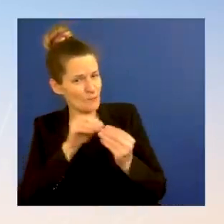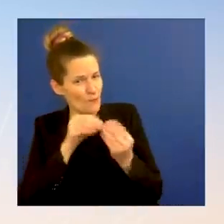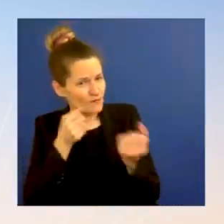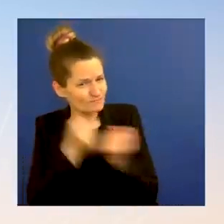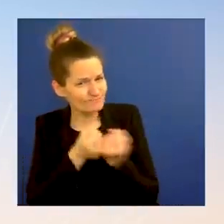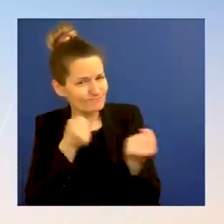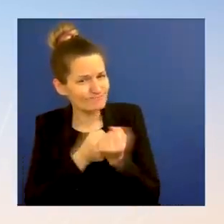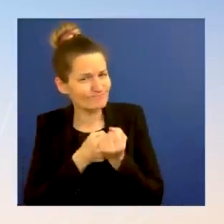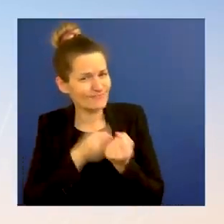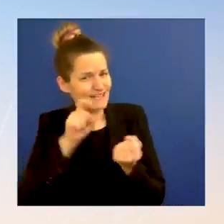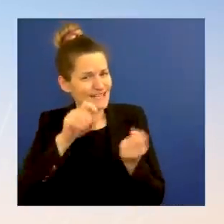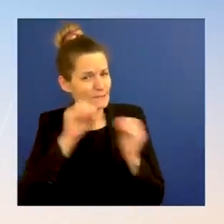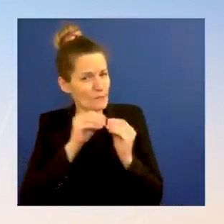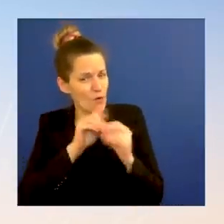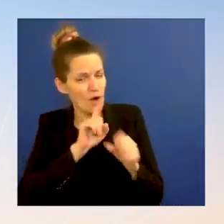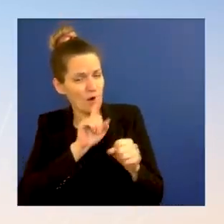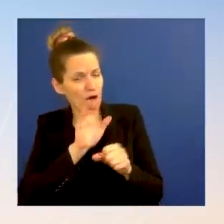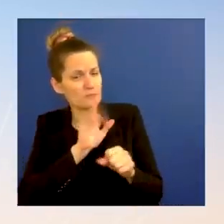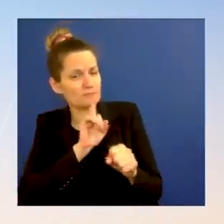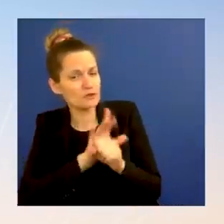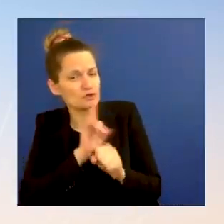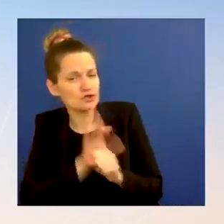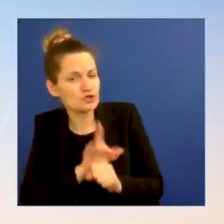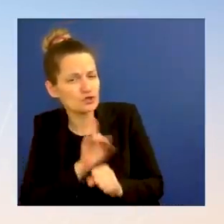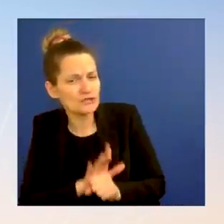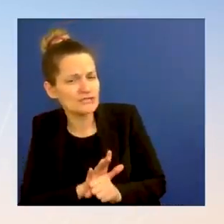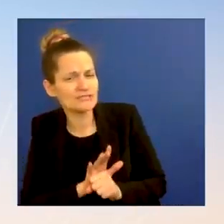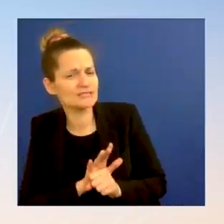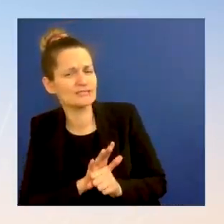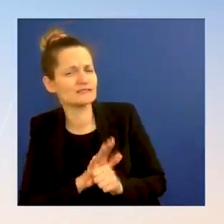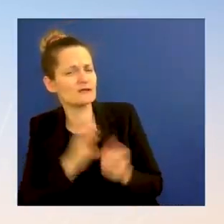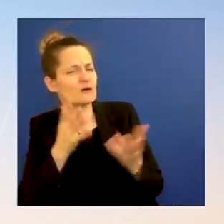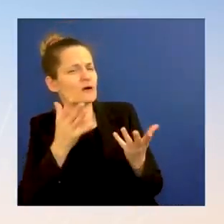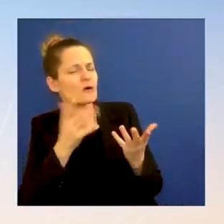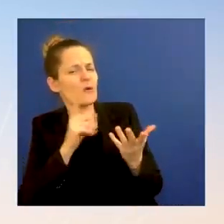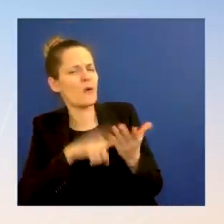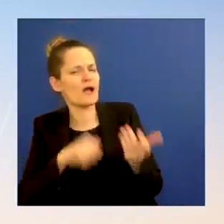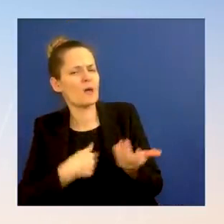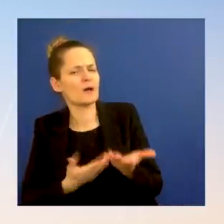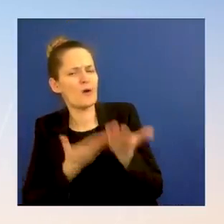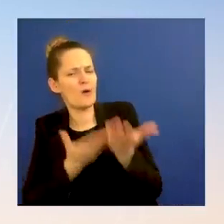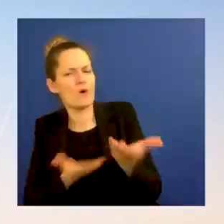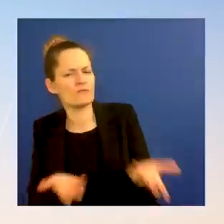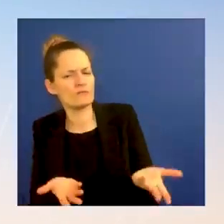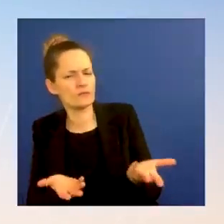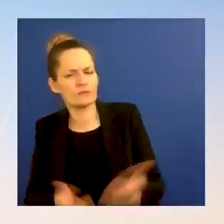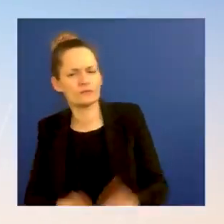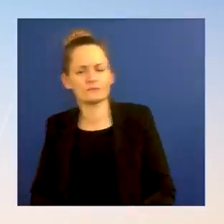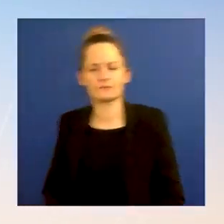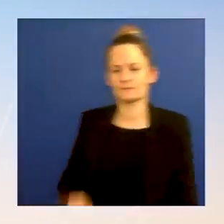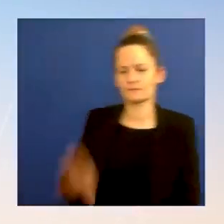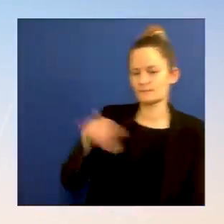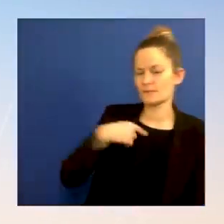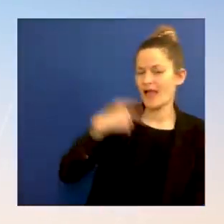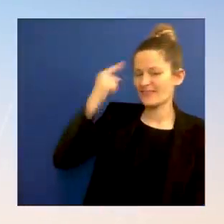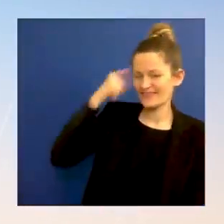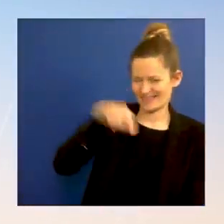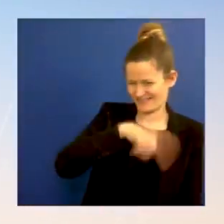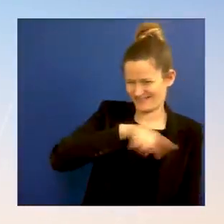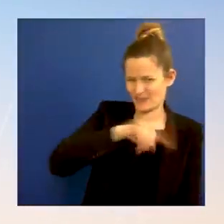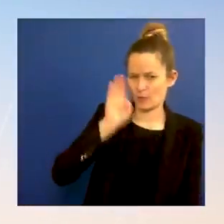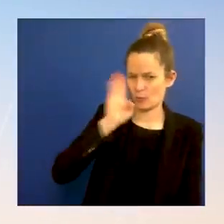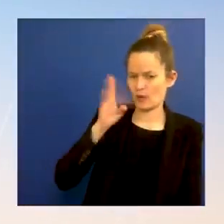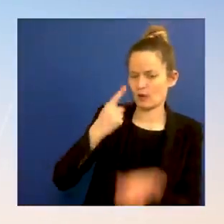of the meeting, I expect they will discuss, of course, the strong history of the U.S.-Finland's defense relationship, which is complemented by Finland's